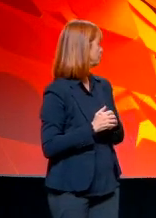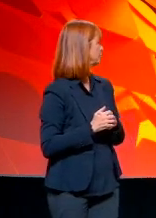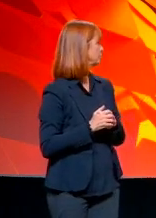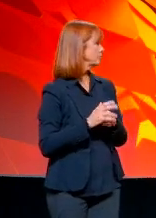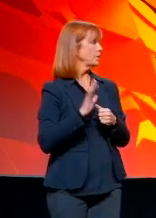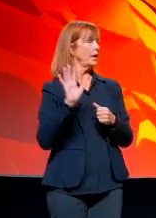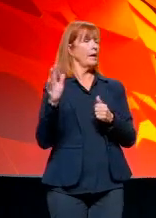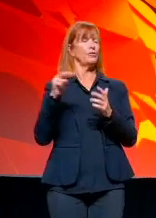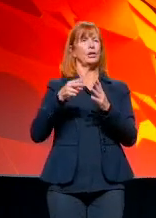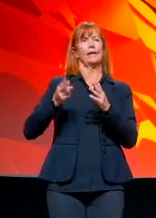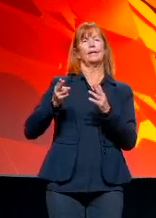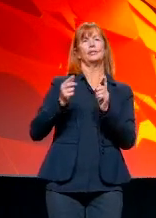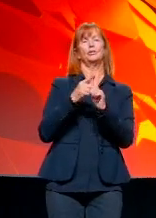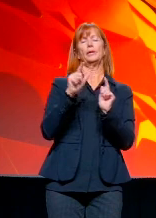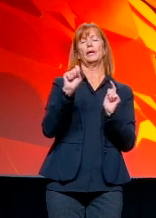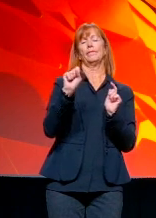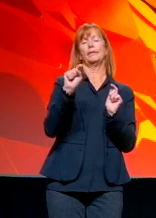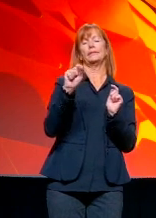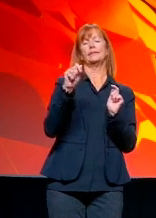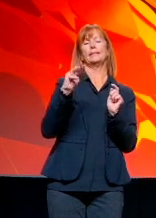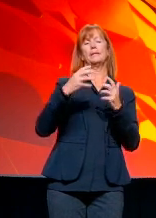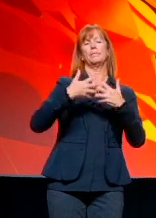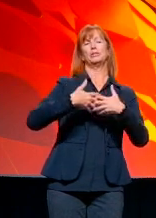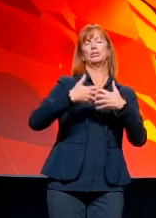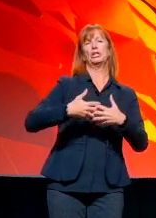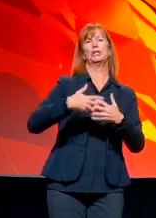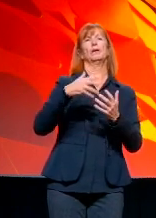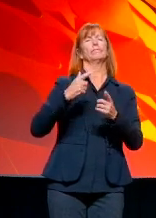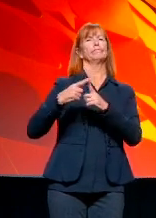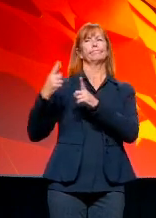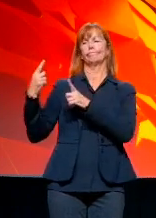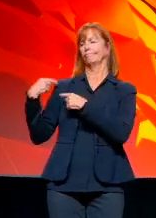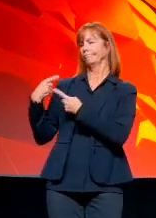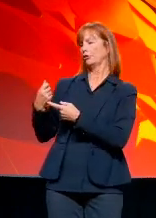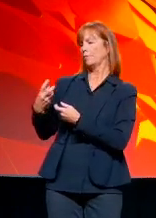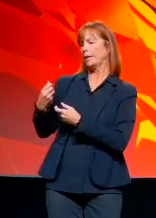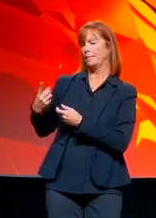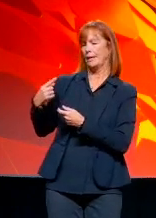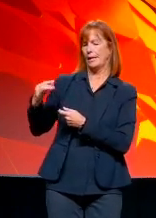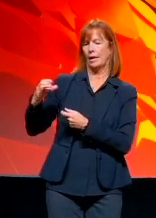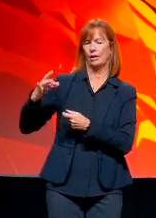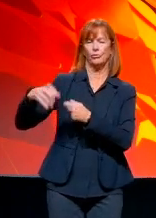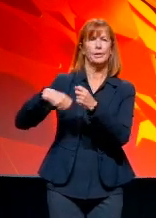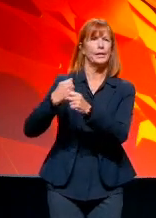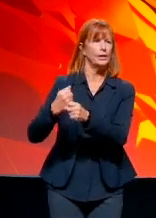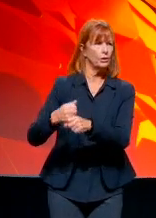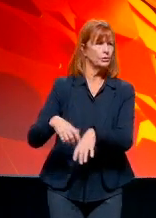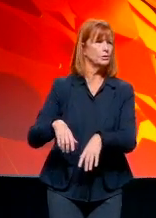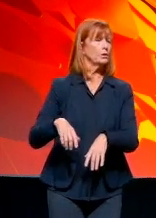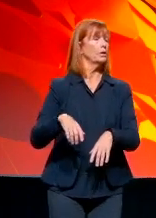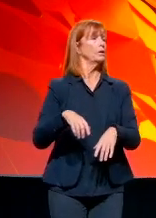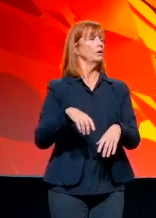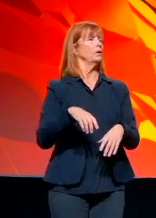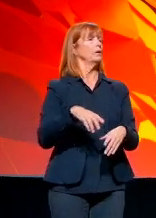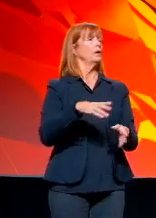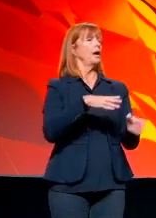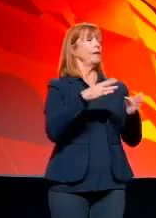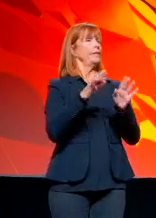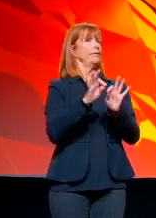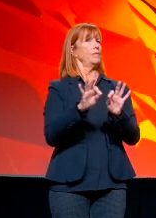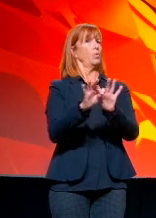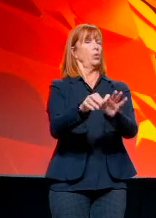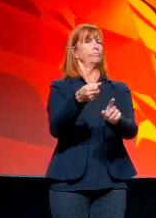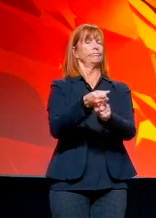at the history, they were developed in different civilizations across many, many centuries. And then the hallmark moment happens